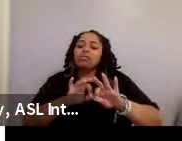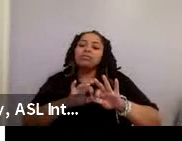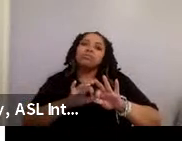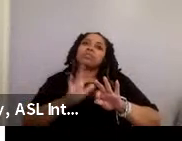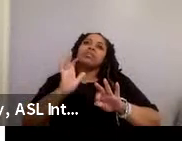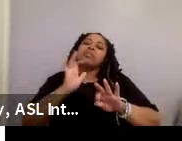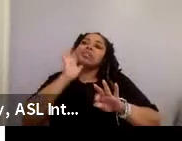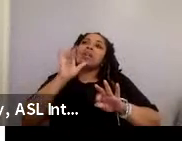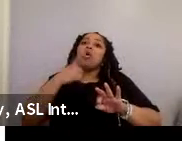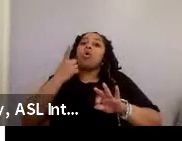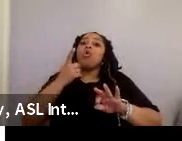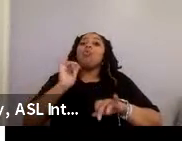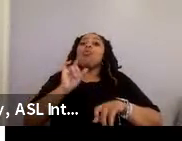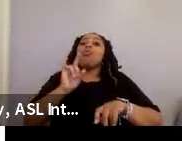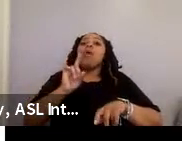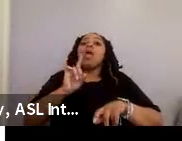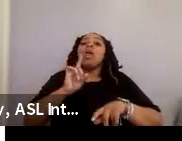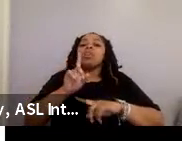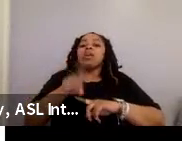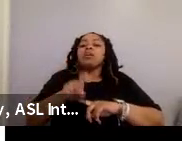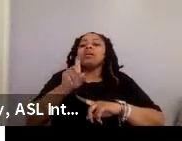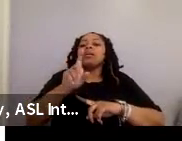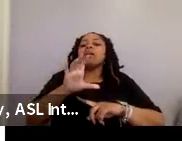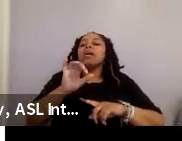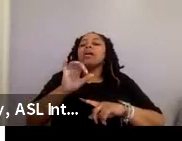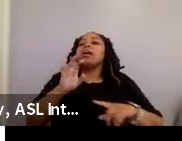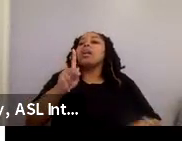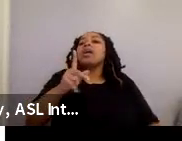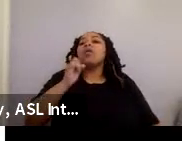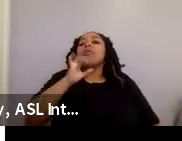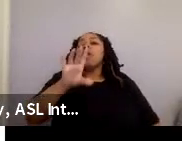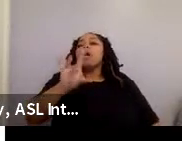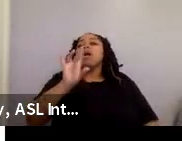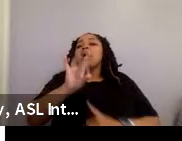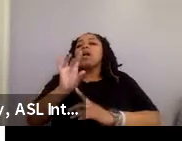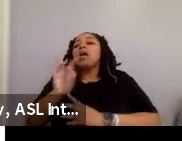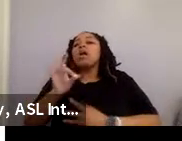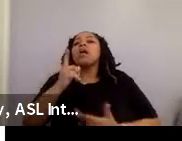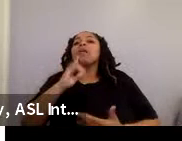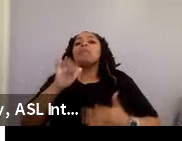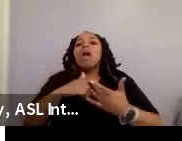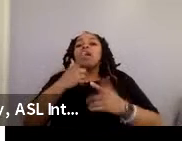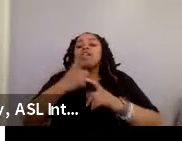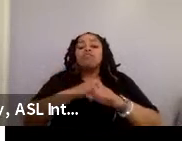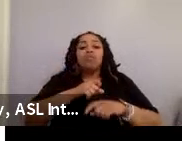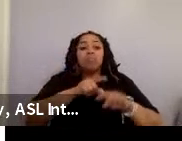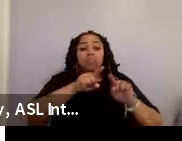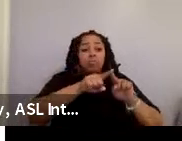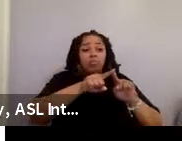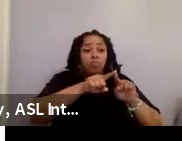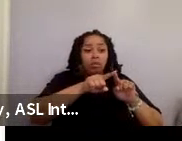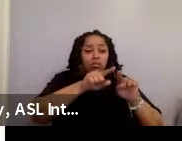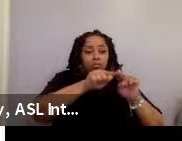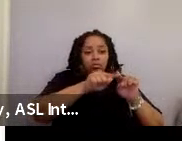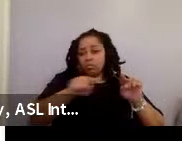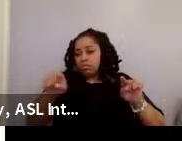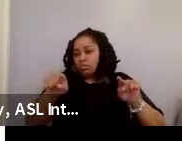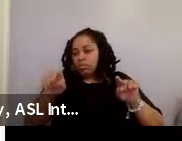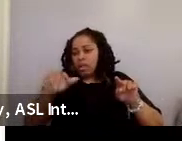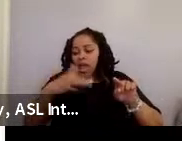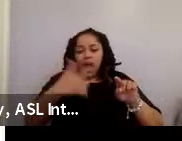just where the click or the selection stops. It's how you get from one spot to